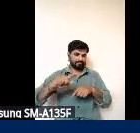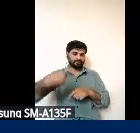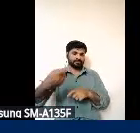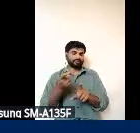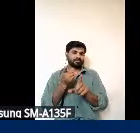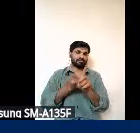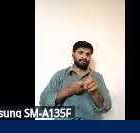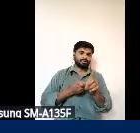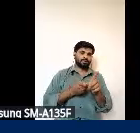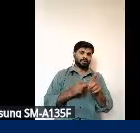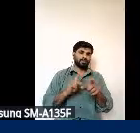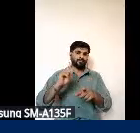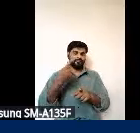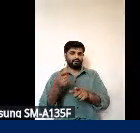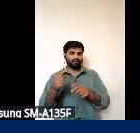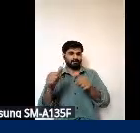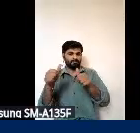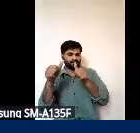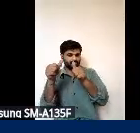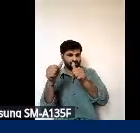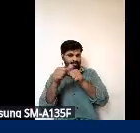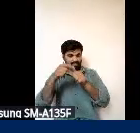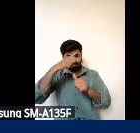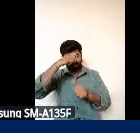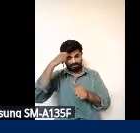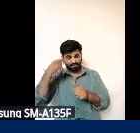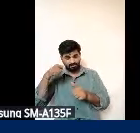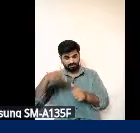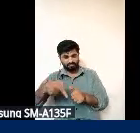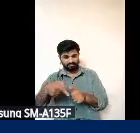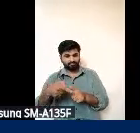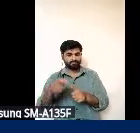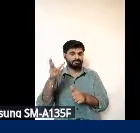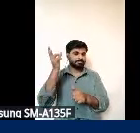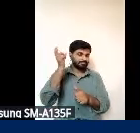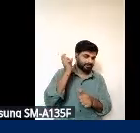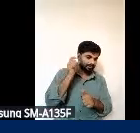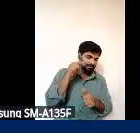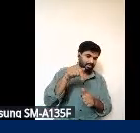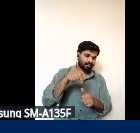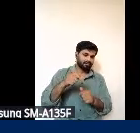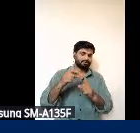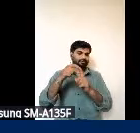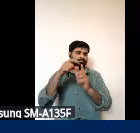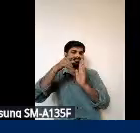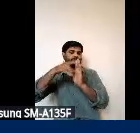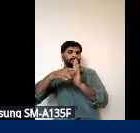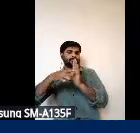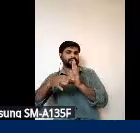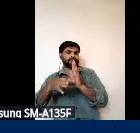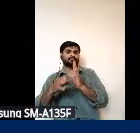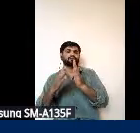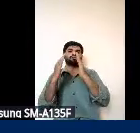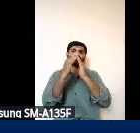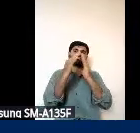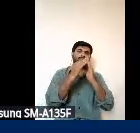wherein which is the first stage, and the data at the household level is